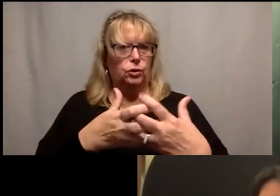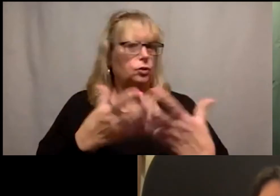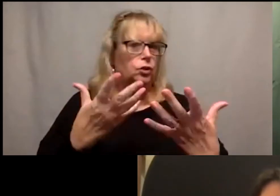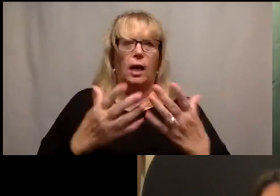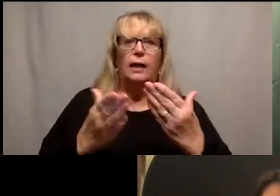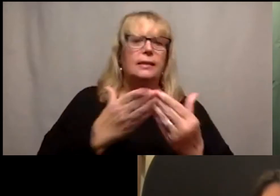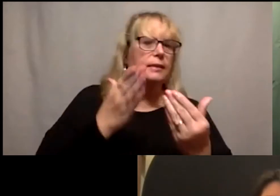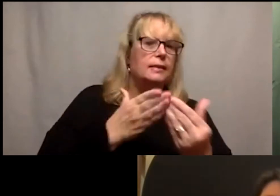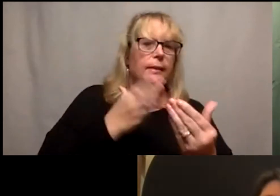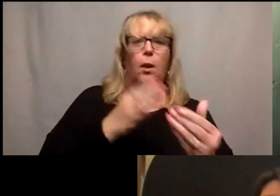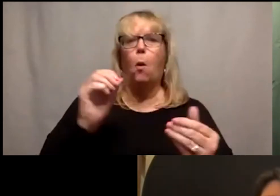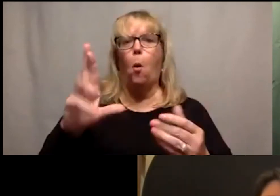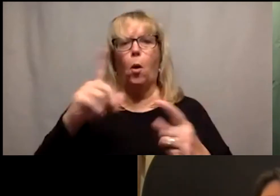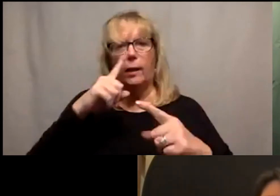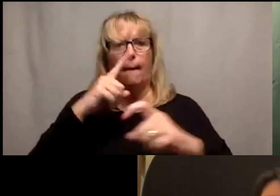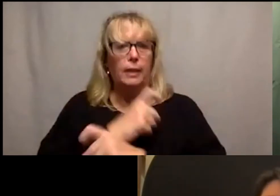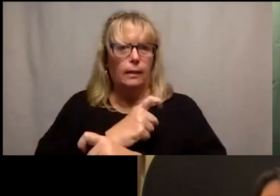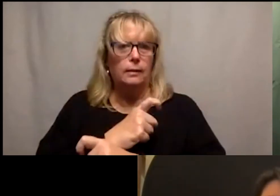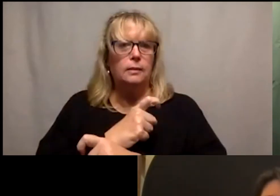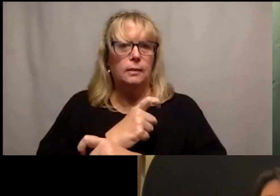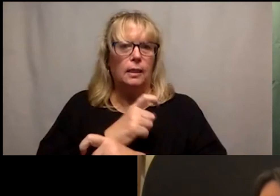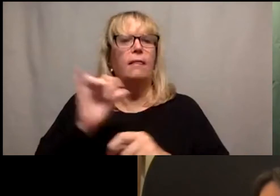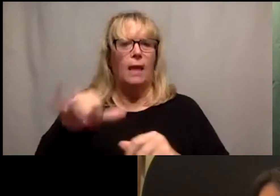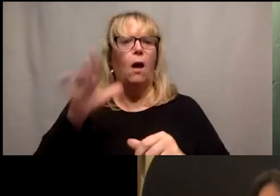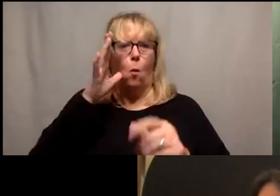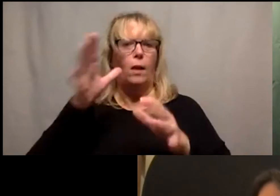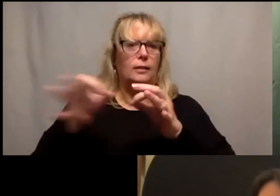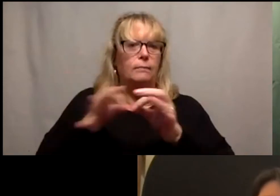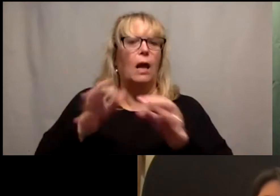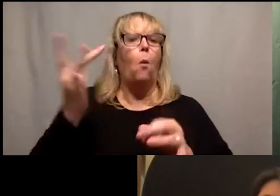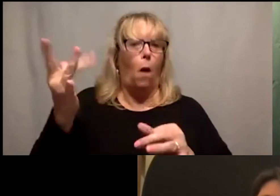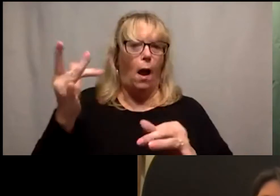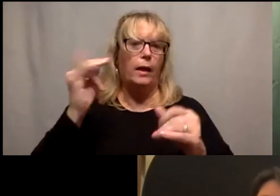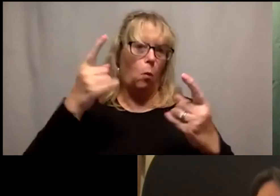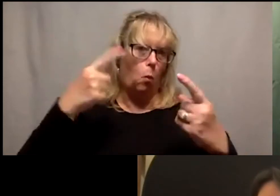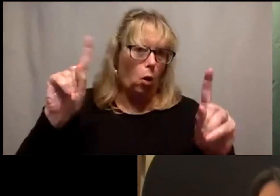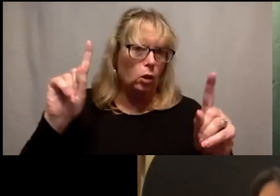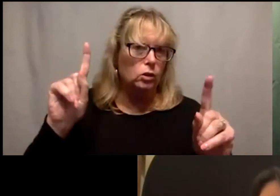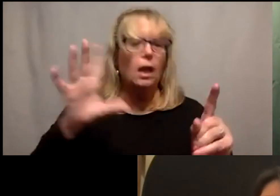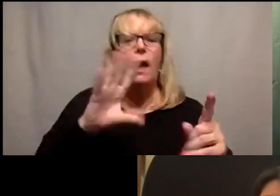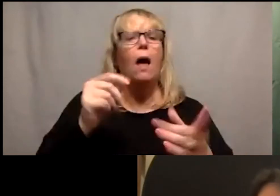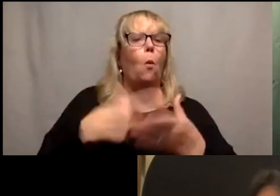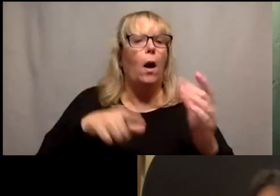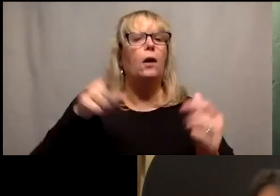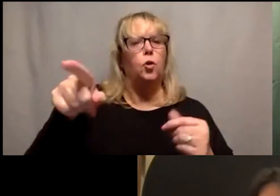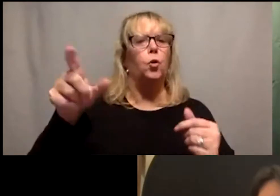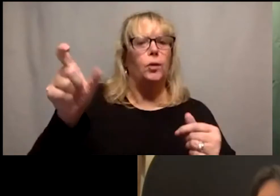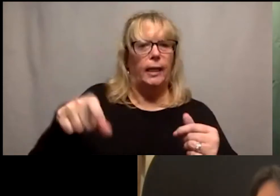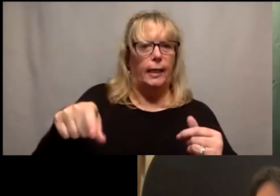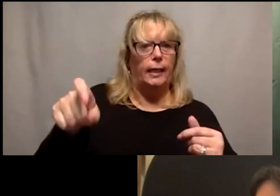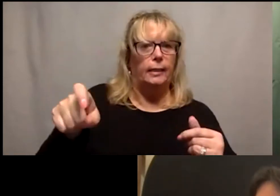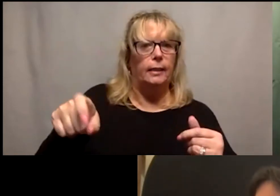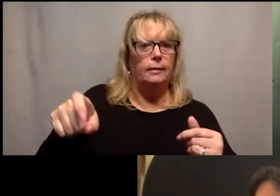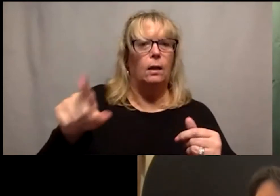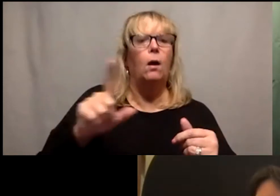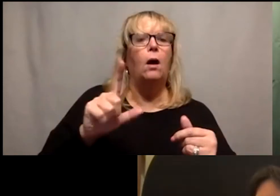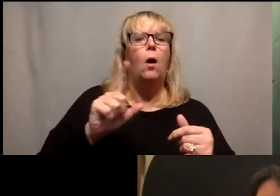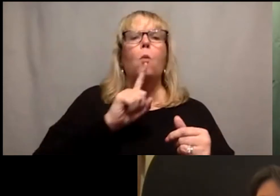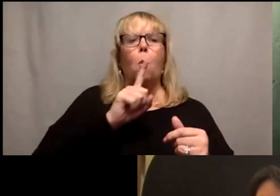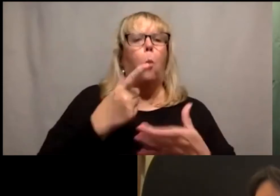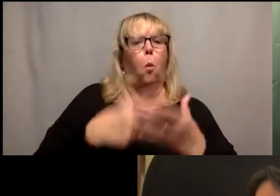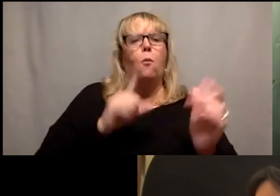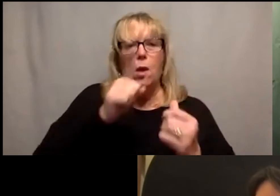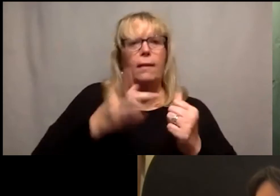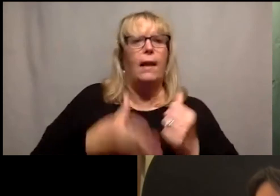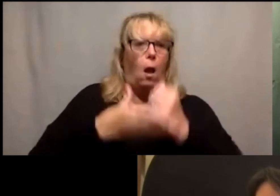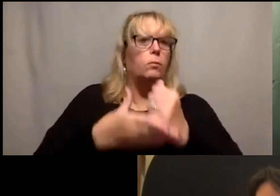or complicated, it's just explaining why it works and what you need really, really helps.